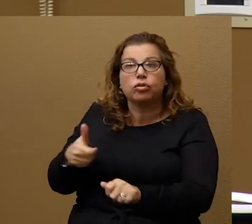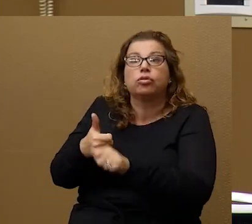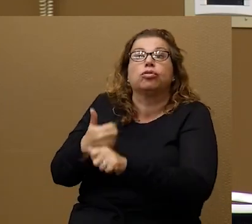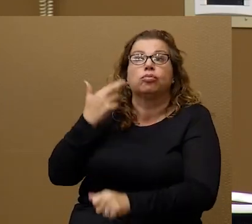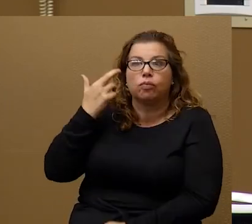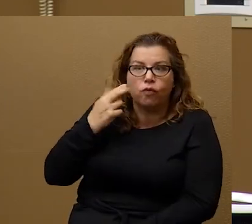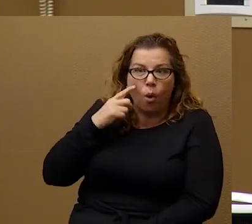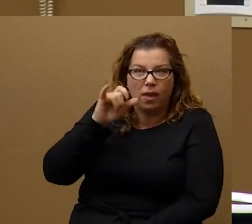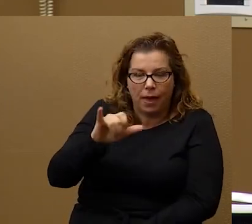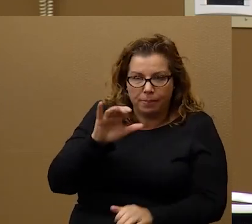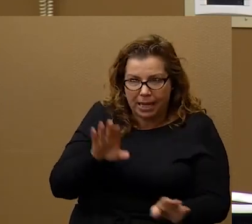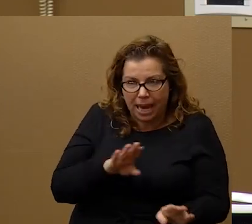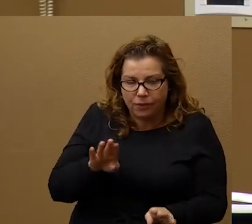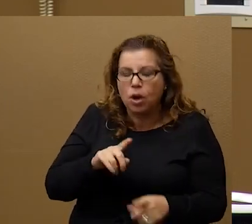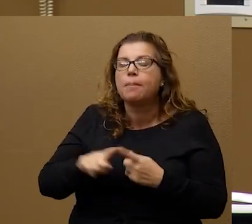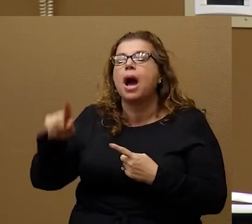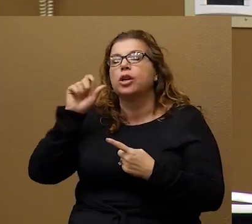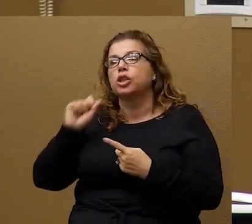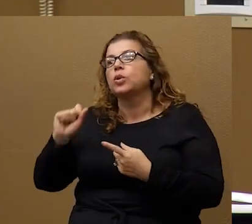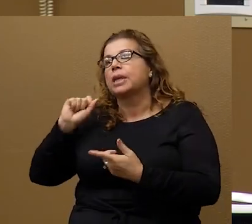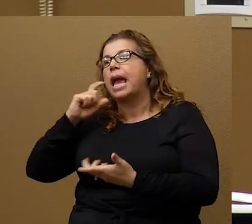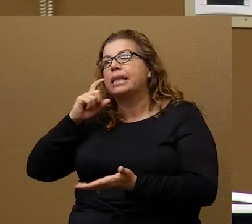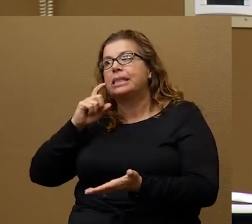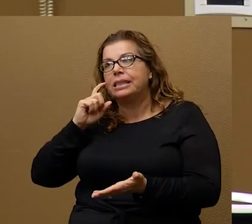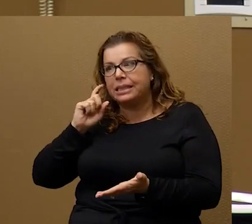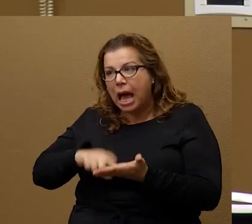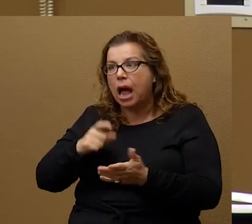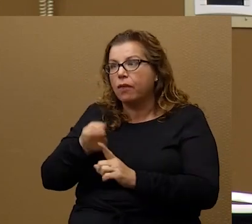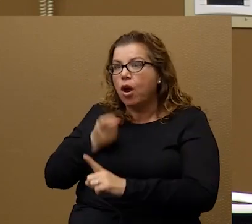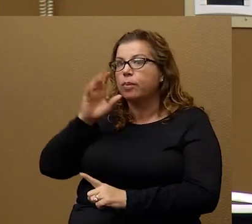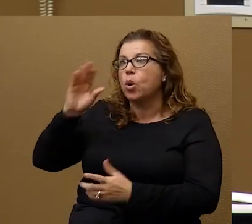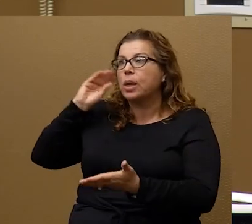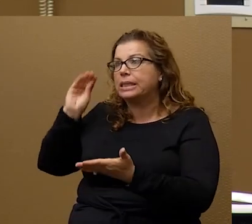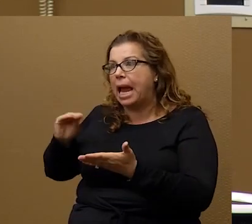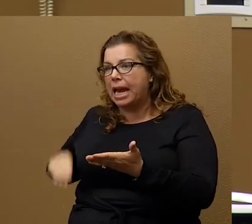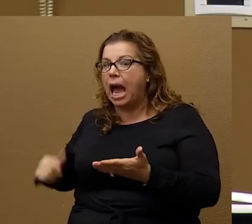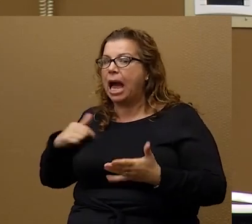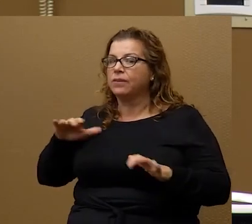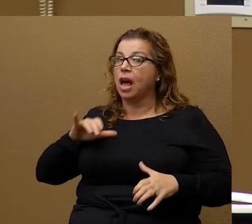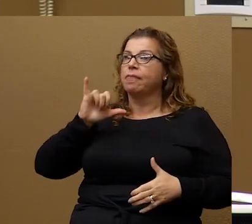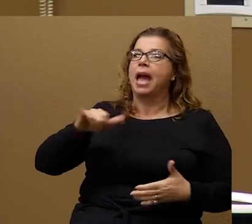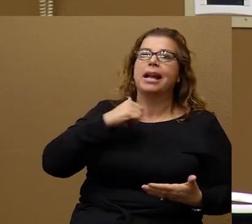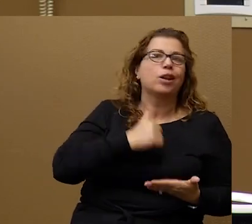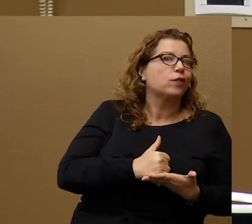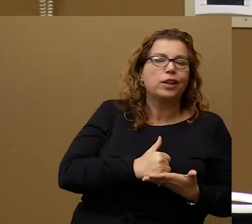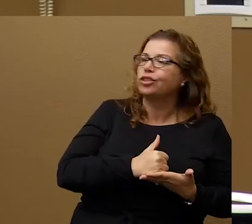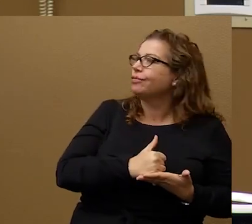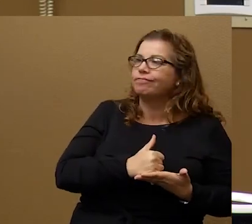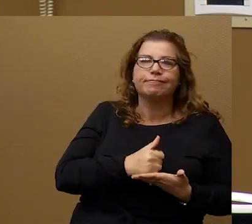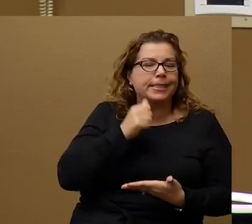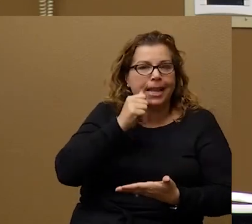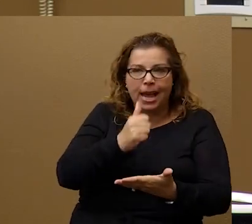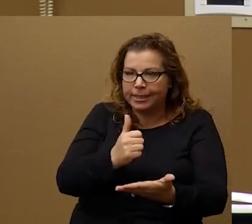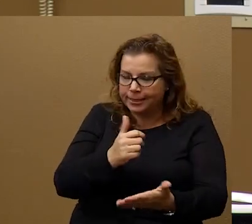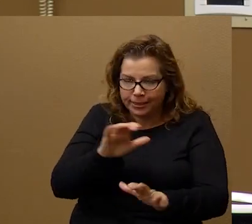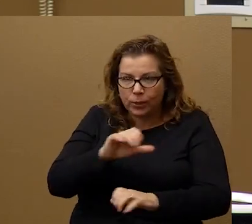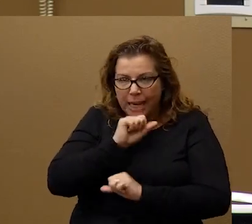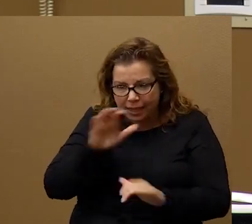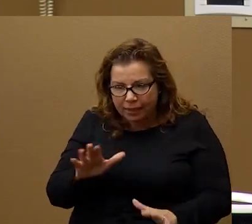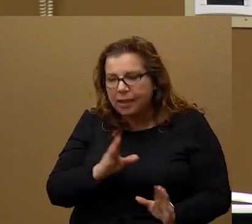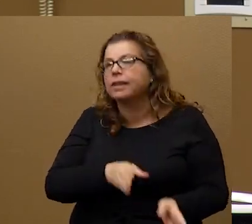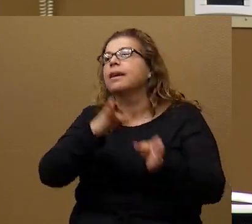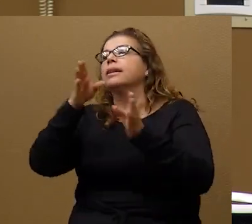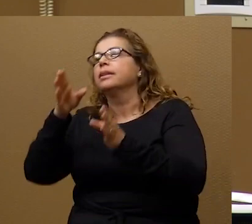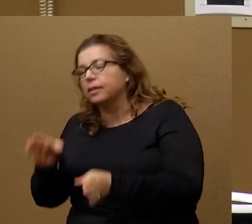But you can tell with data, okay, I've done this intervention, I've done this, and it's not working. Then you could look at other